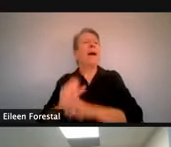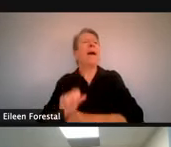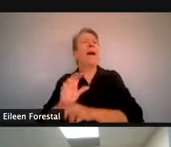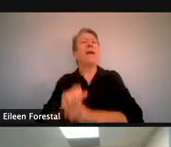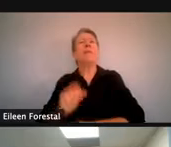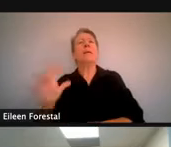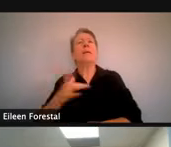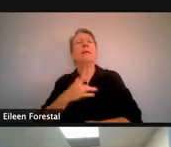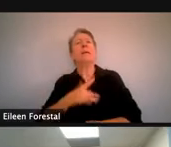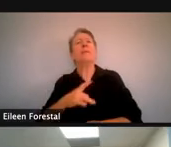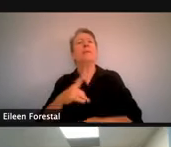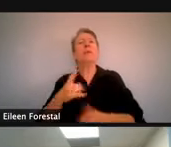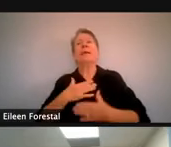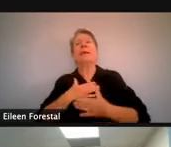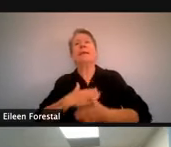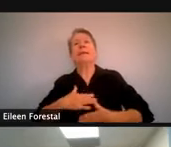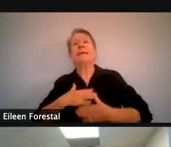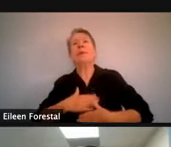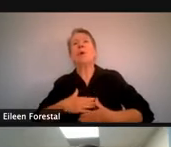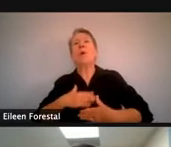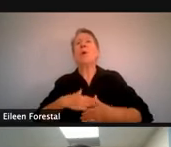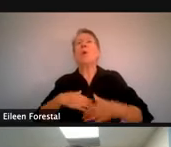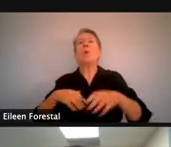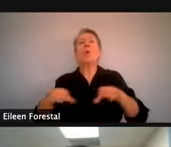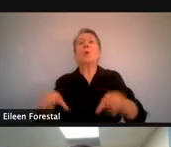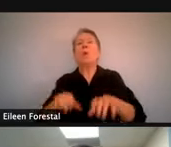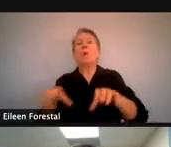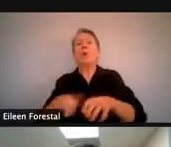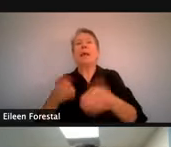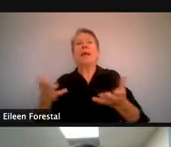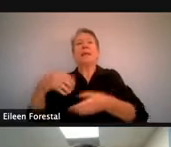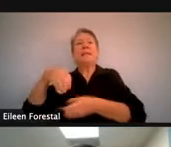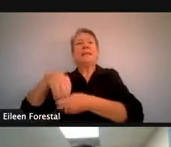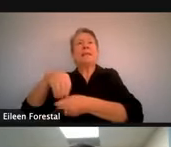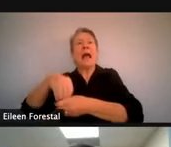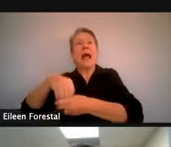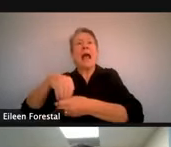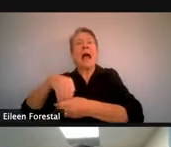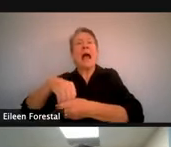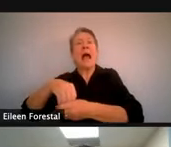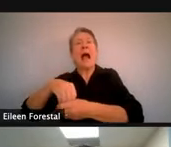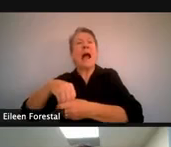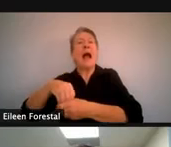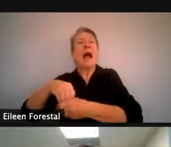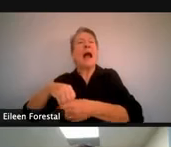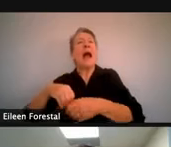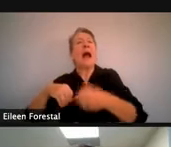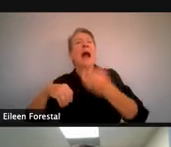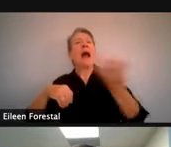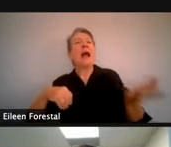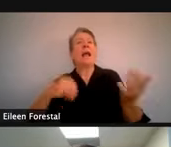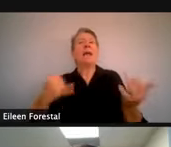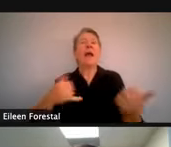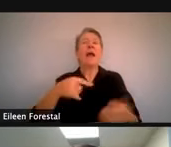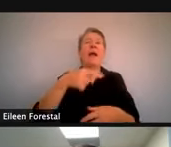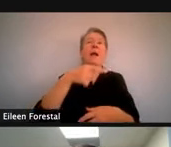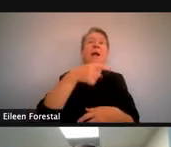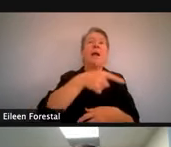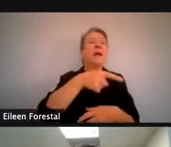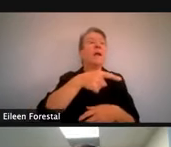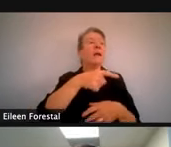experiences versus someone who does not have a set of indoor experiences on their recent habits, the chances